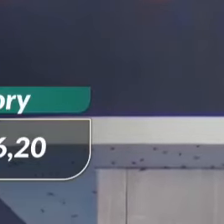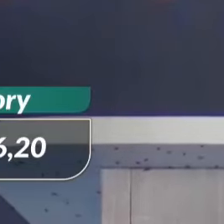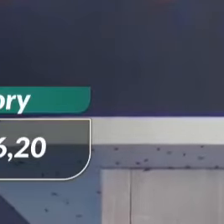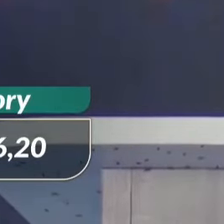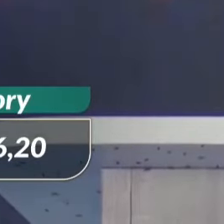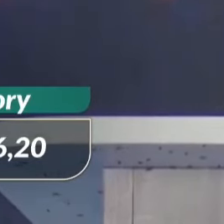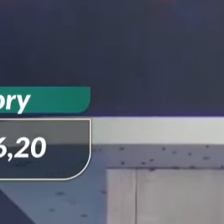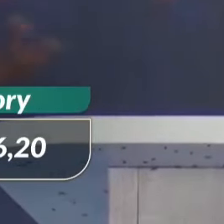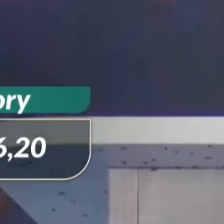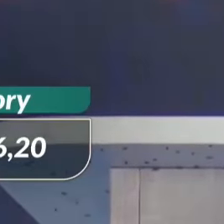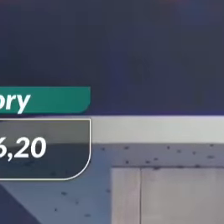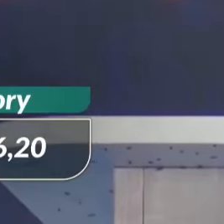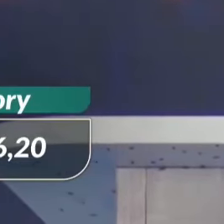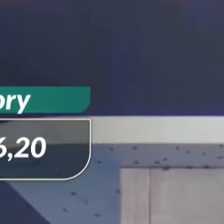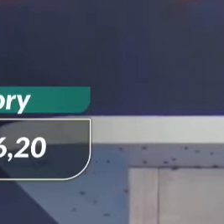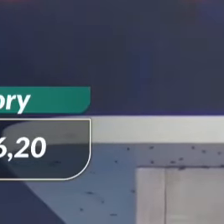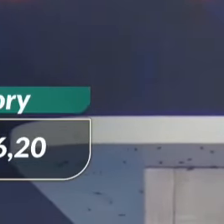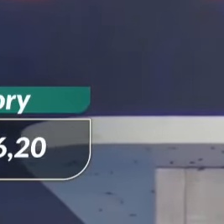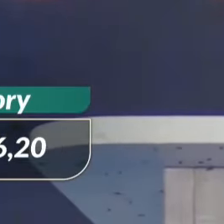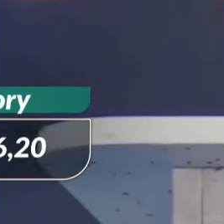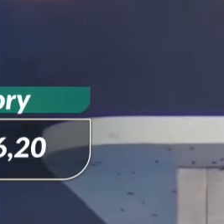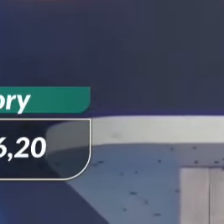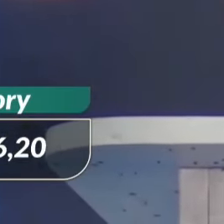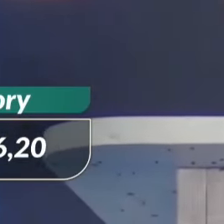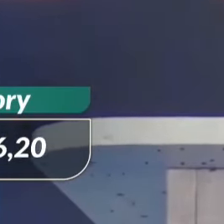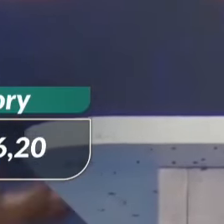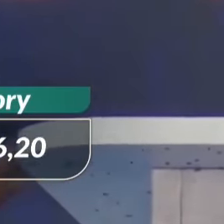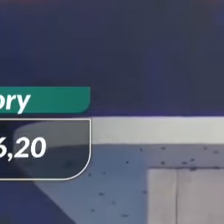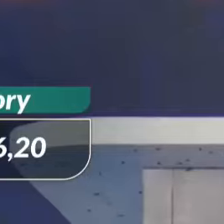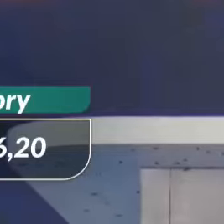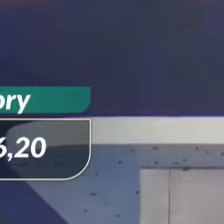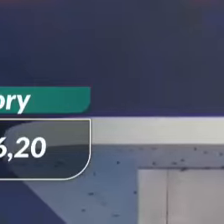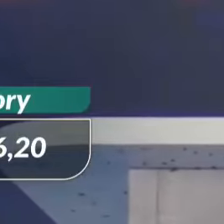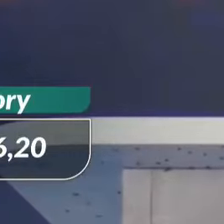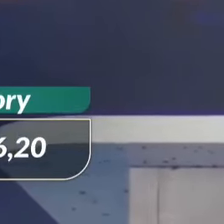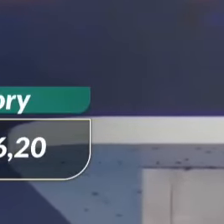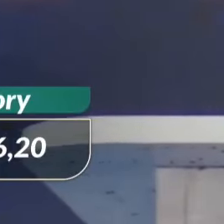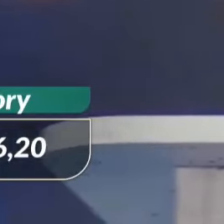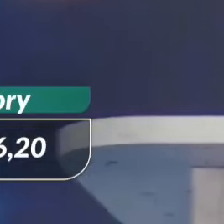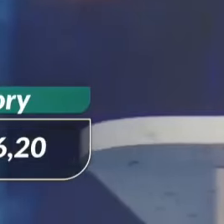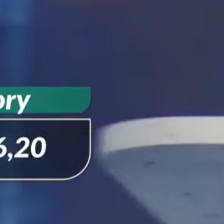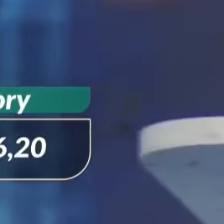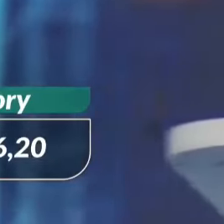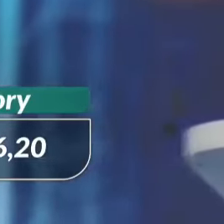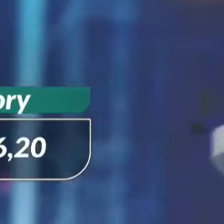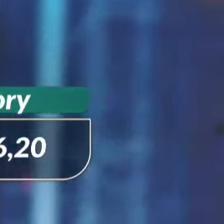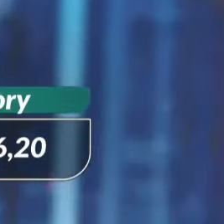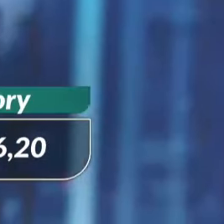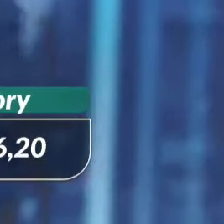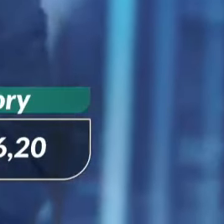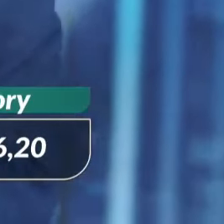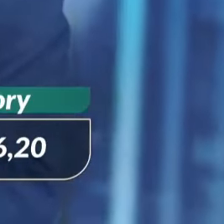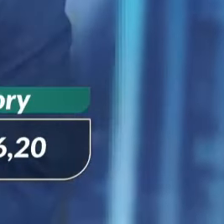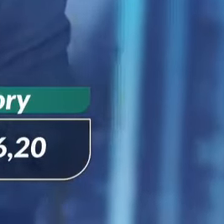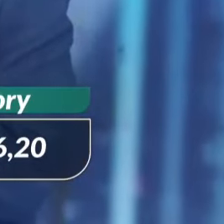he invigorates you, he energizes you, he empowers you, and once again he injects